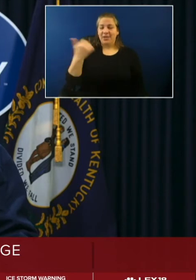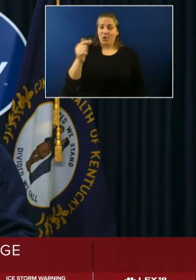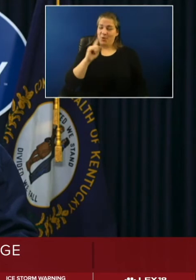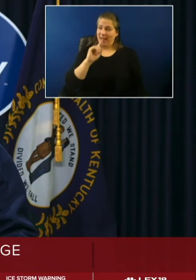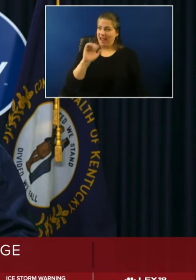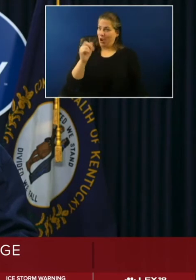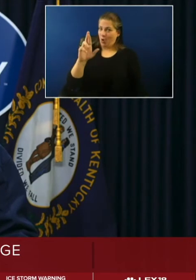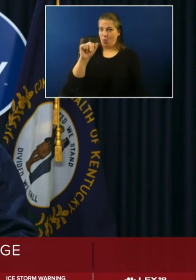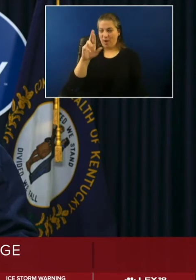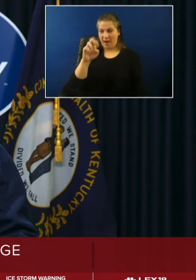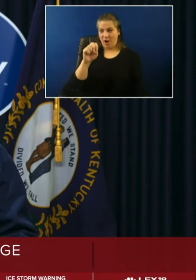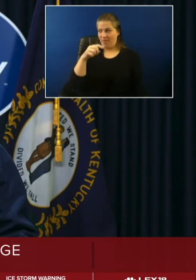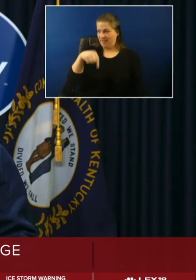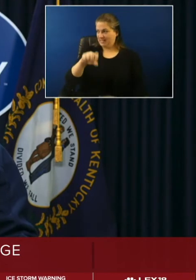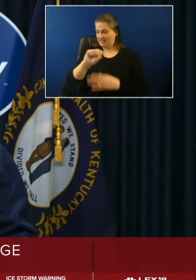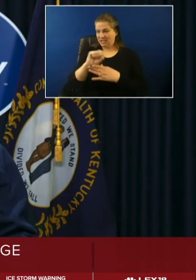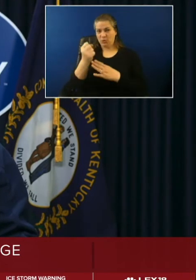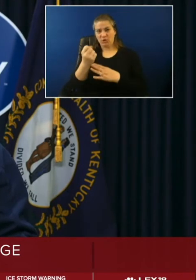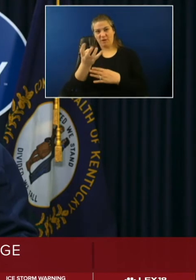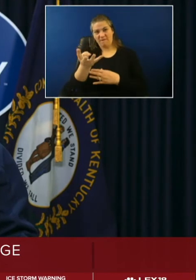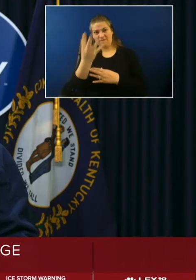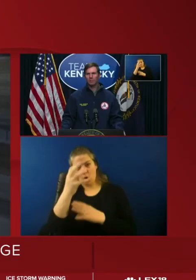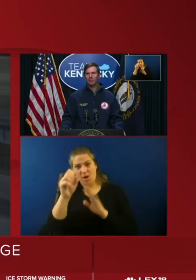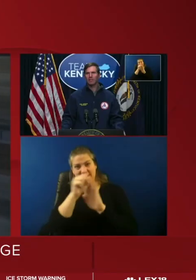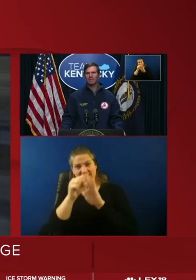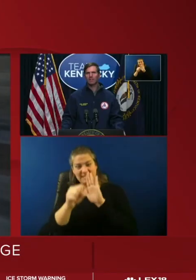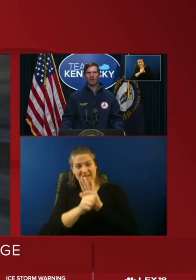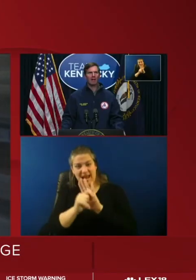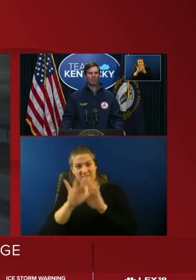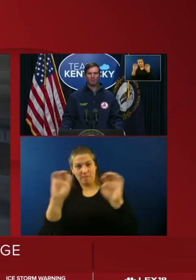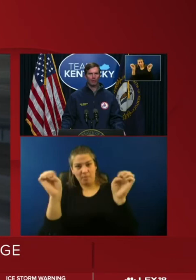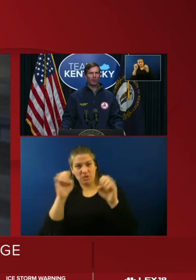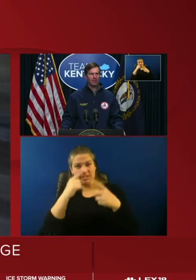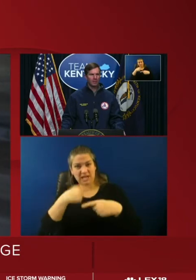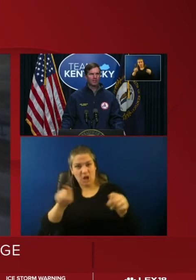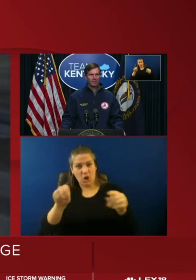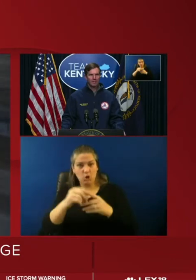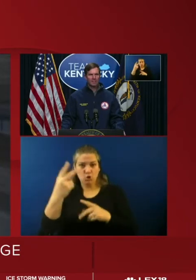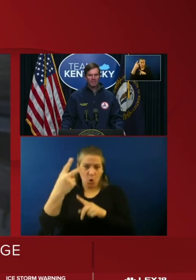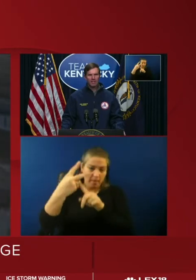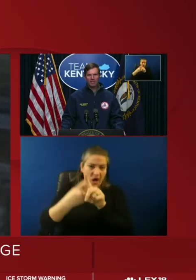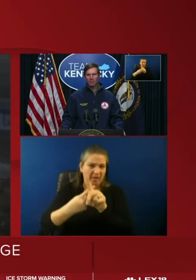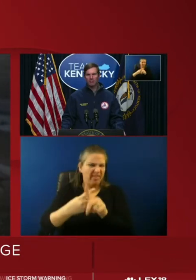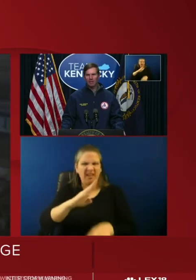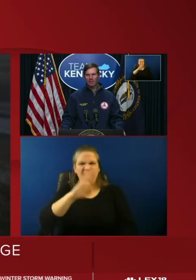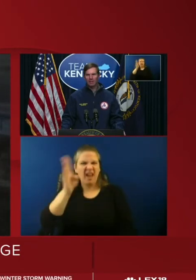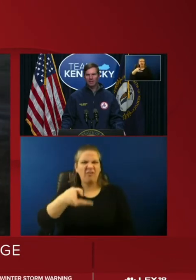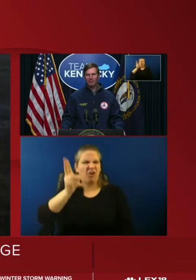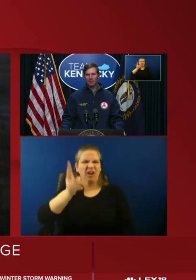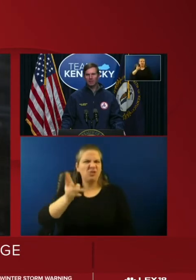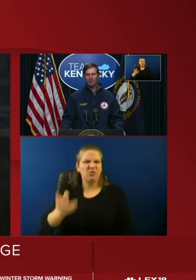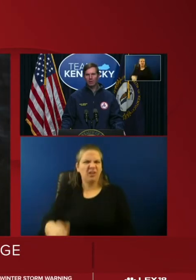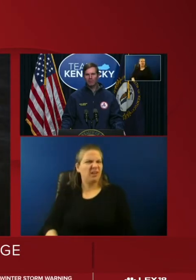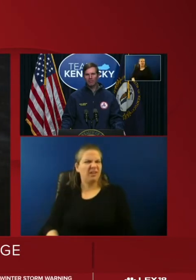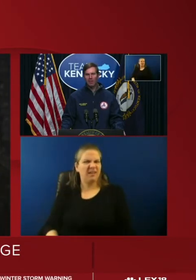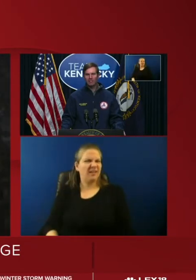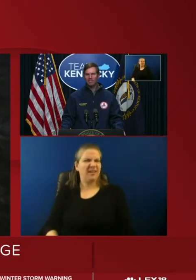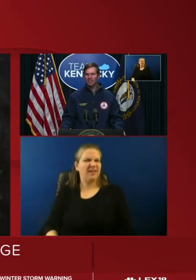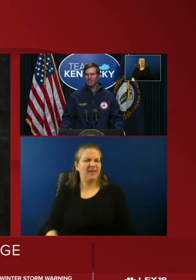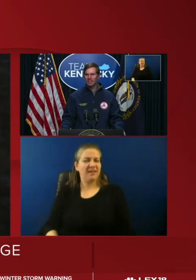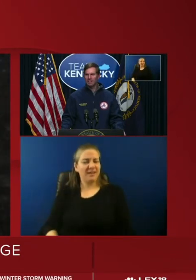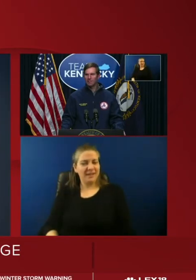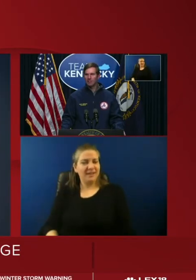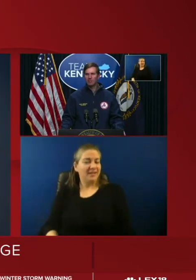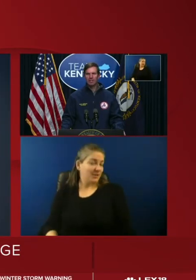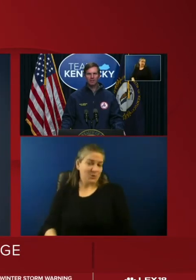this situation where 4 states of emergency have been declared in 2 months? We don't think it's ever happened before. And certainly what we